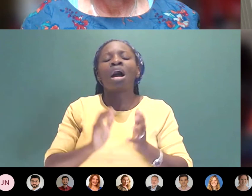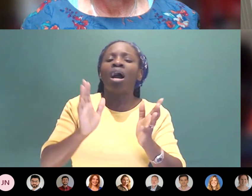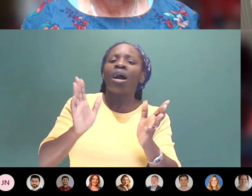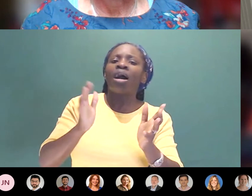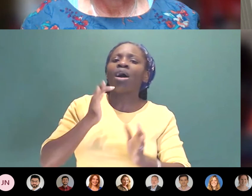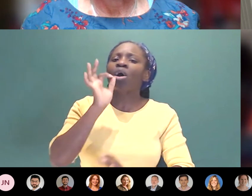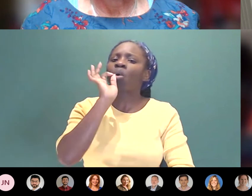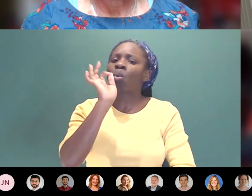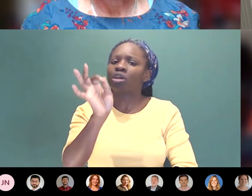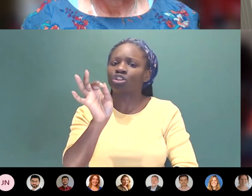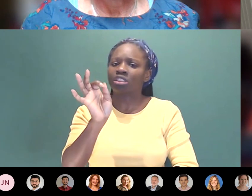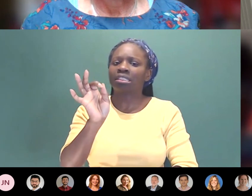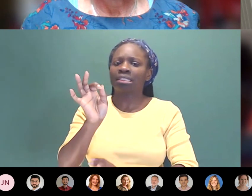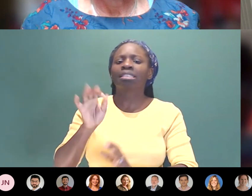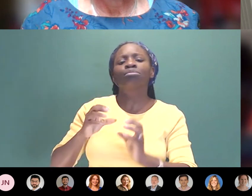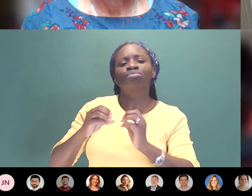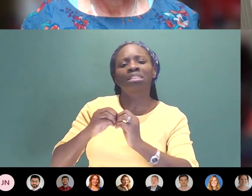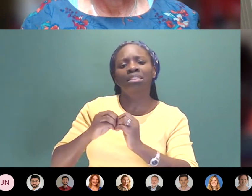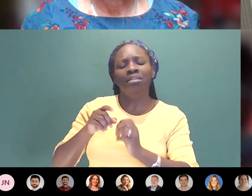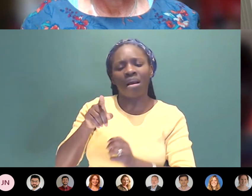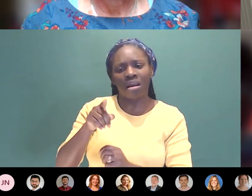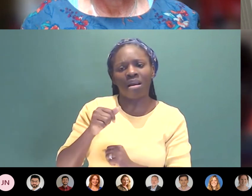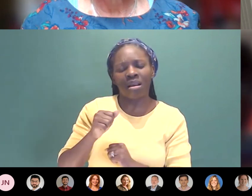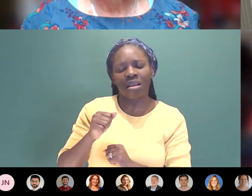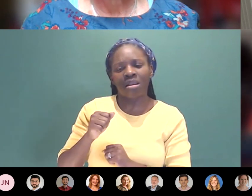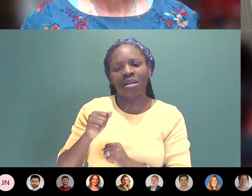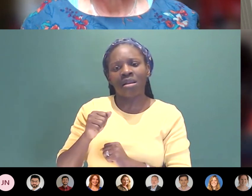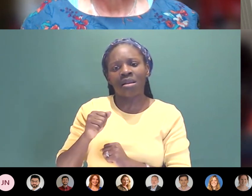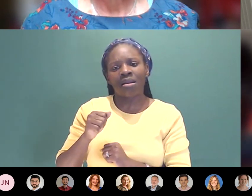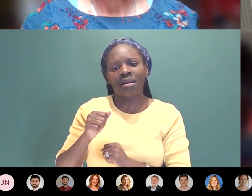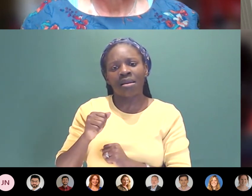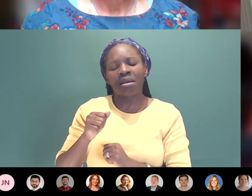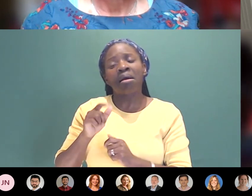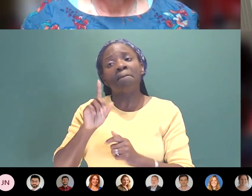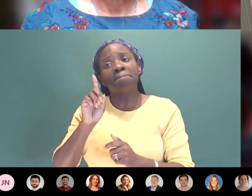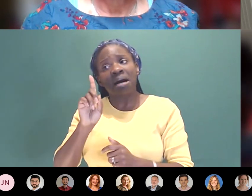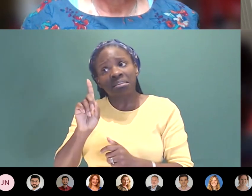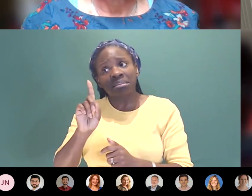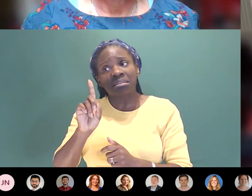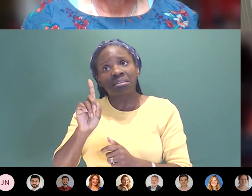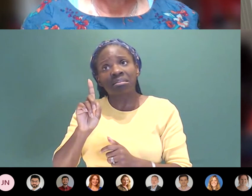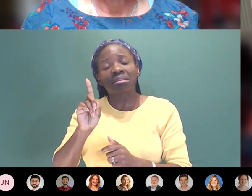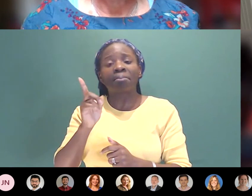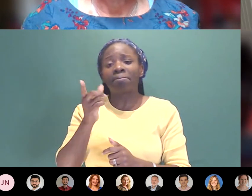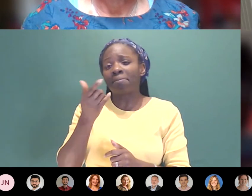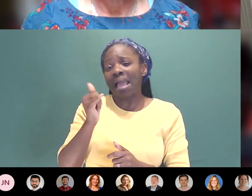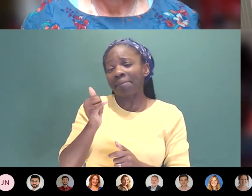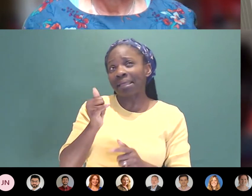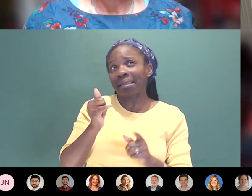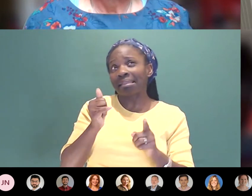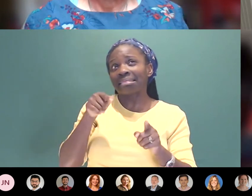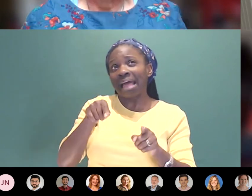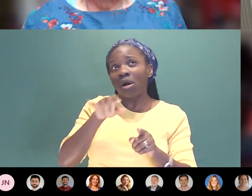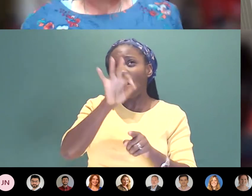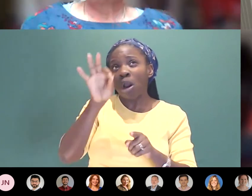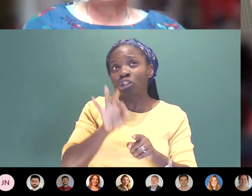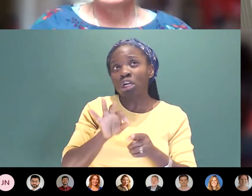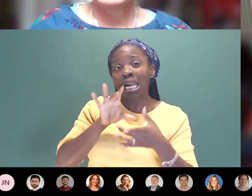question goes to her primarily, but it could be the question from other researchers as well.